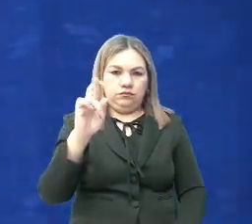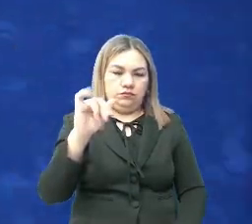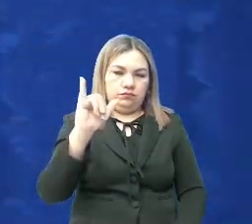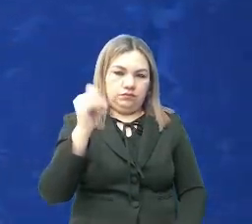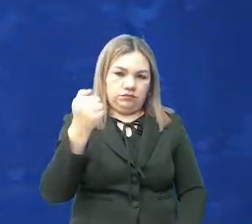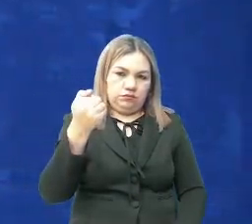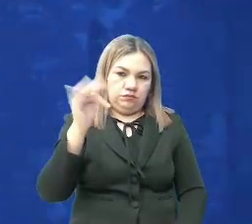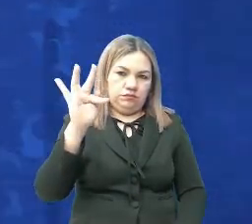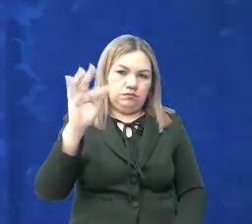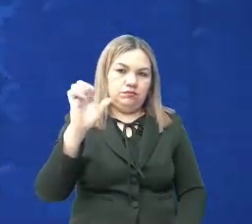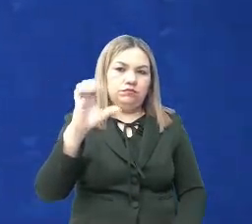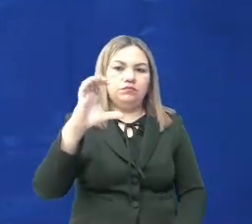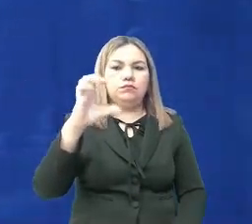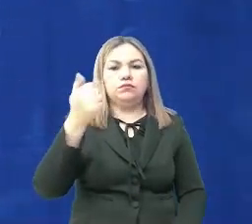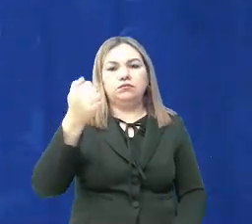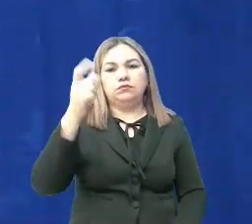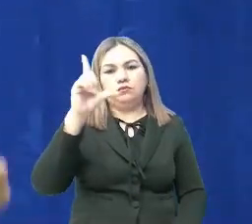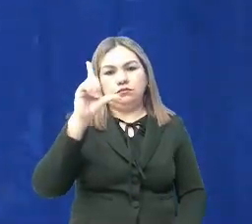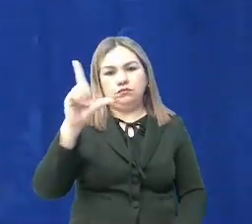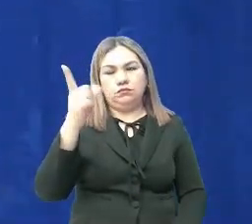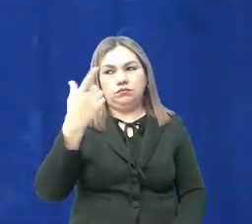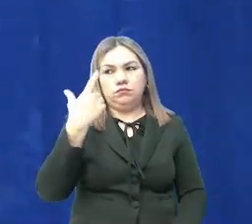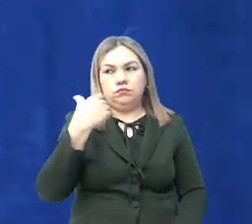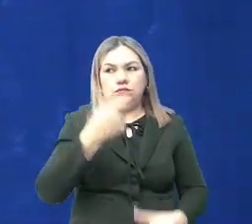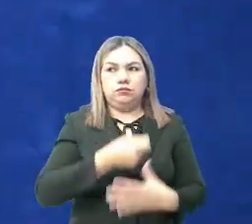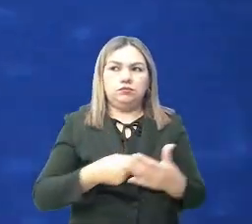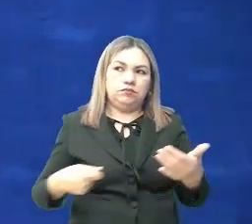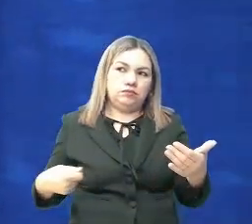The staircase came out.